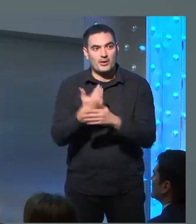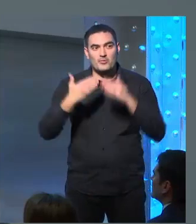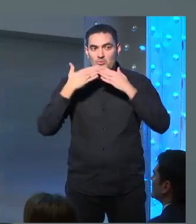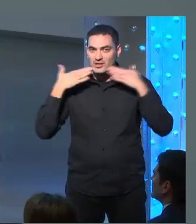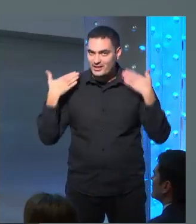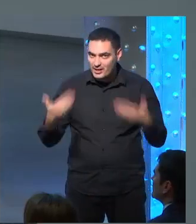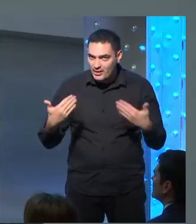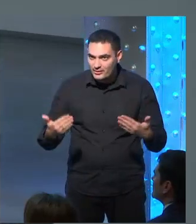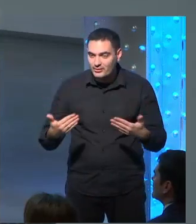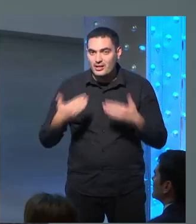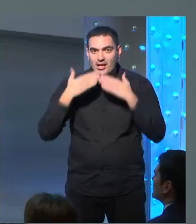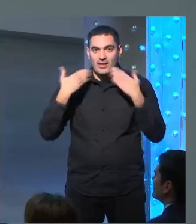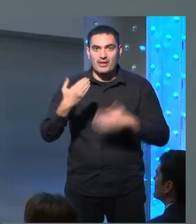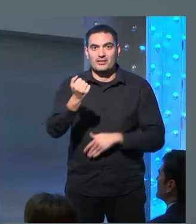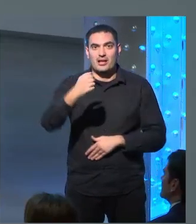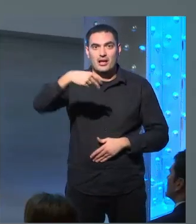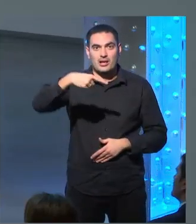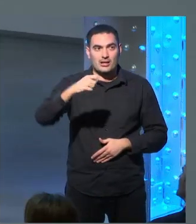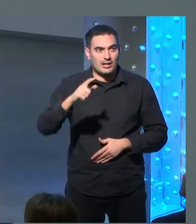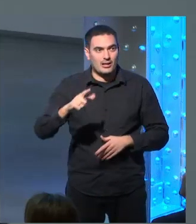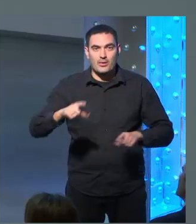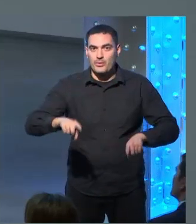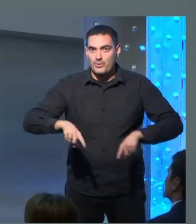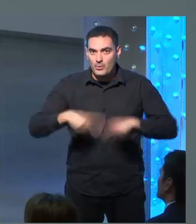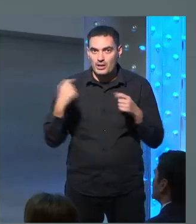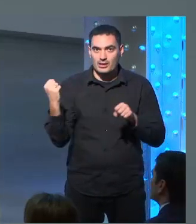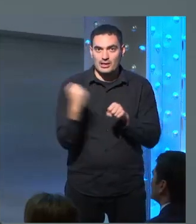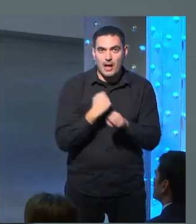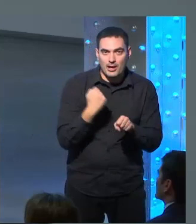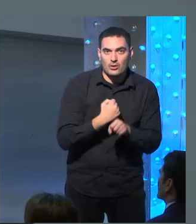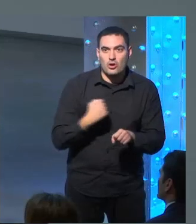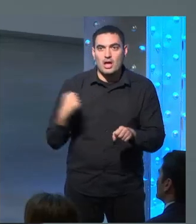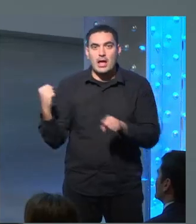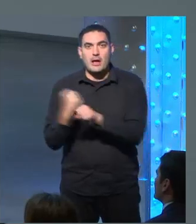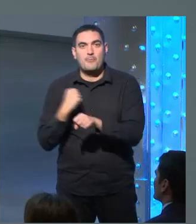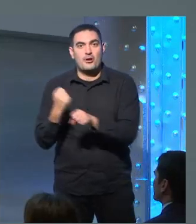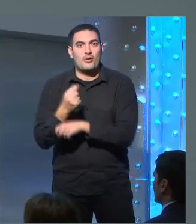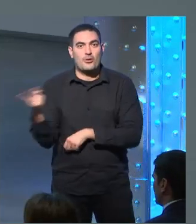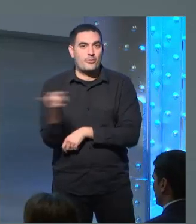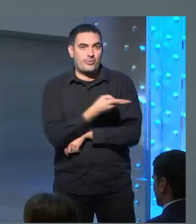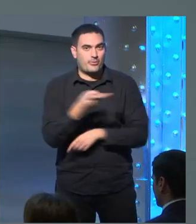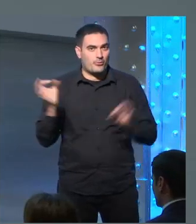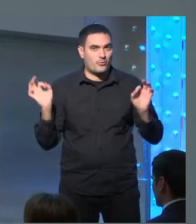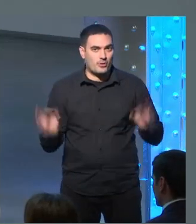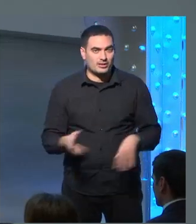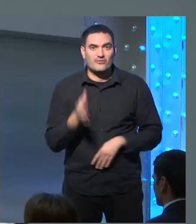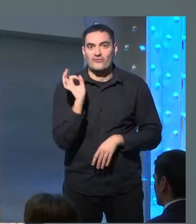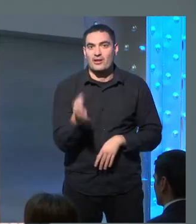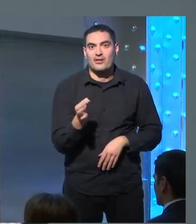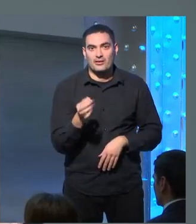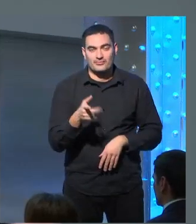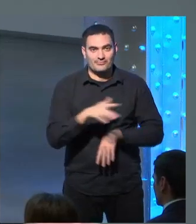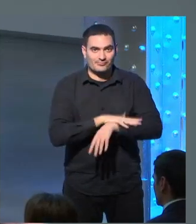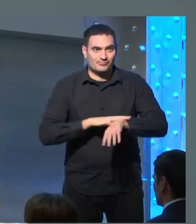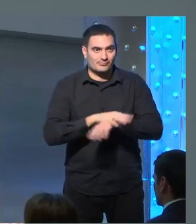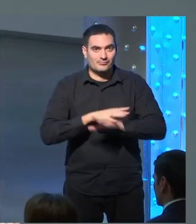Good morning. Thank you very much. Thank you very much, Ángel. It doesn't matter, work, labor, employment, the